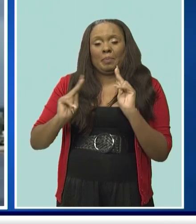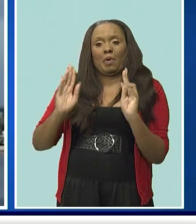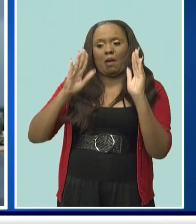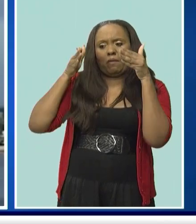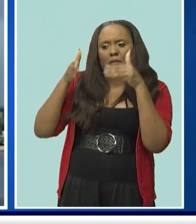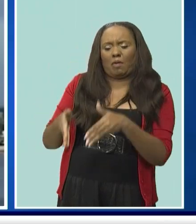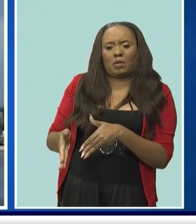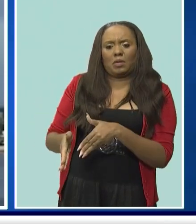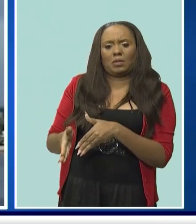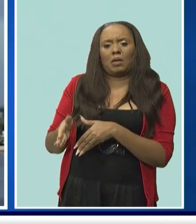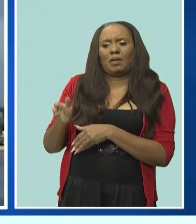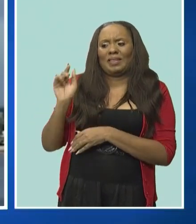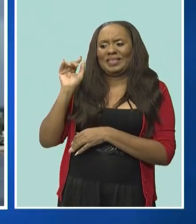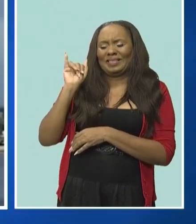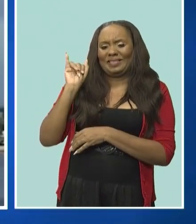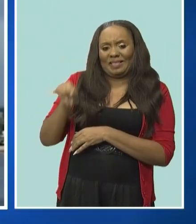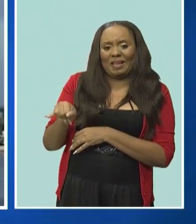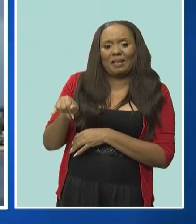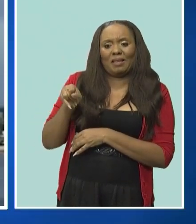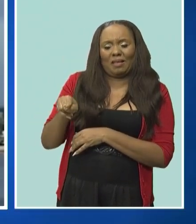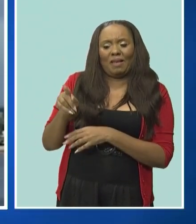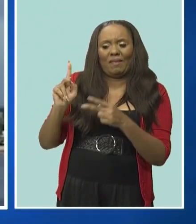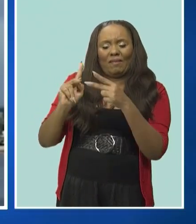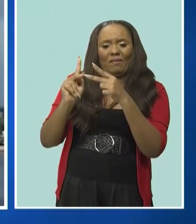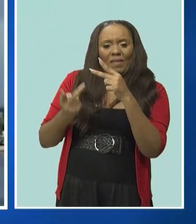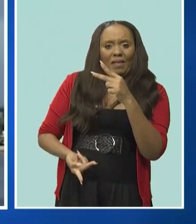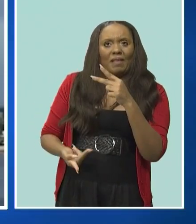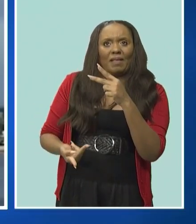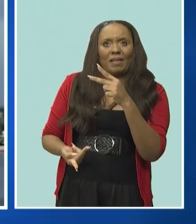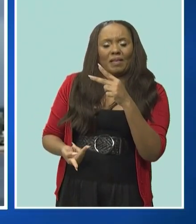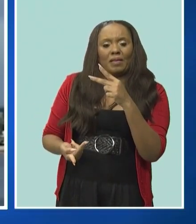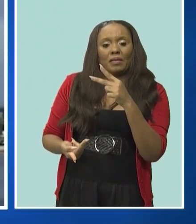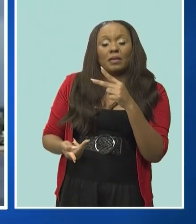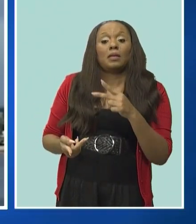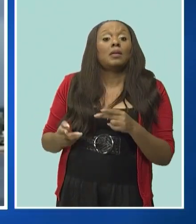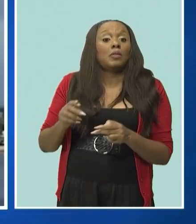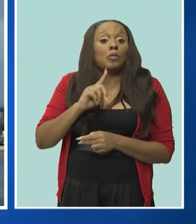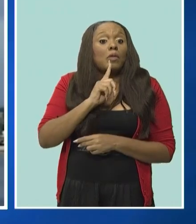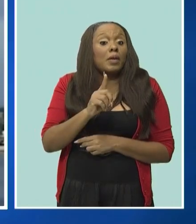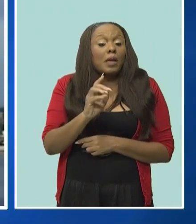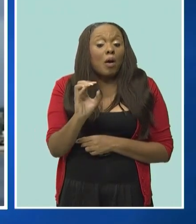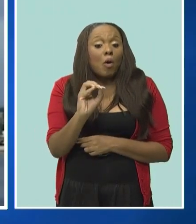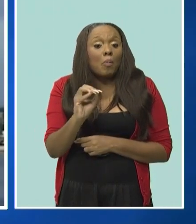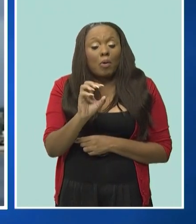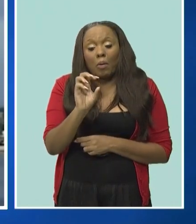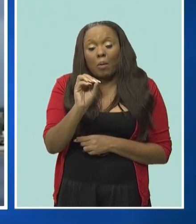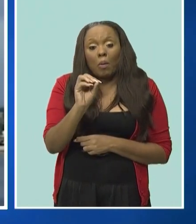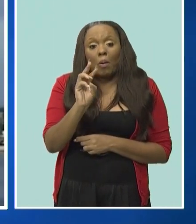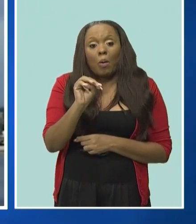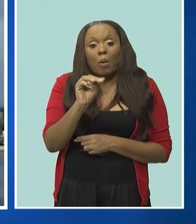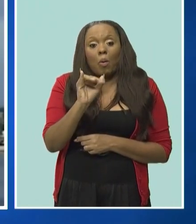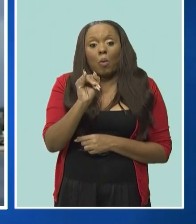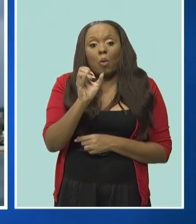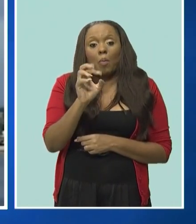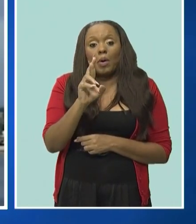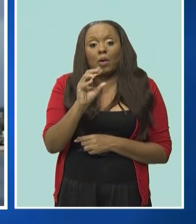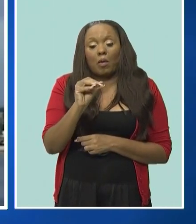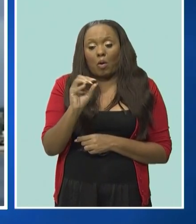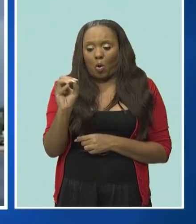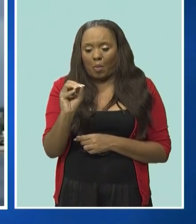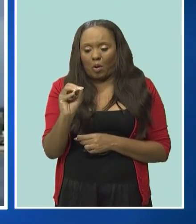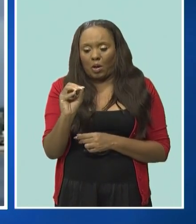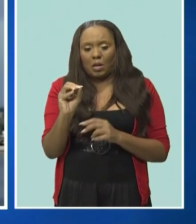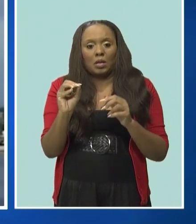that particular subvariant of Omicron because it is becoming the cause of